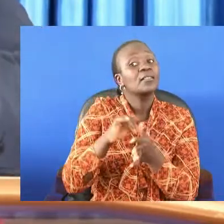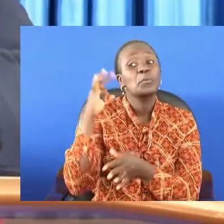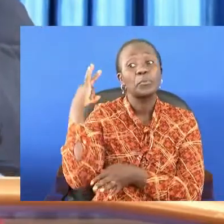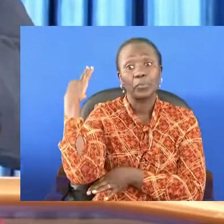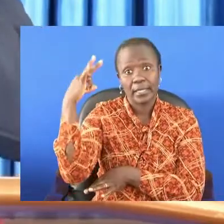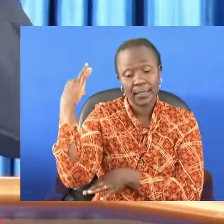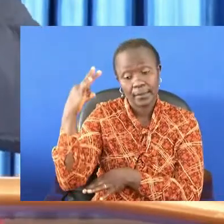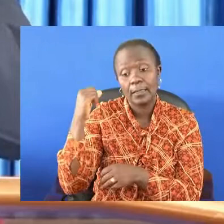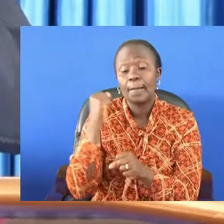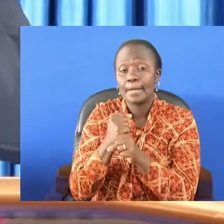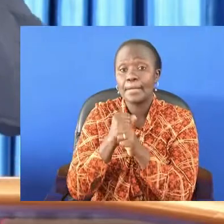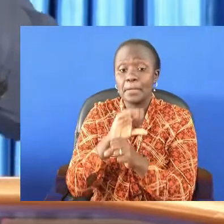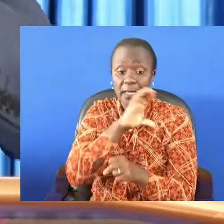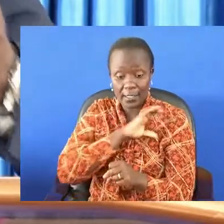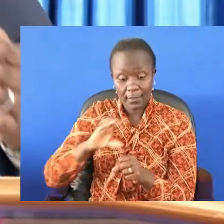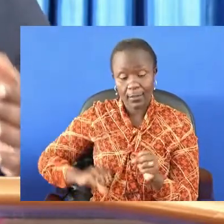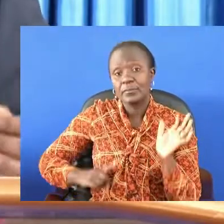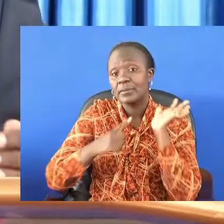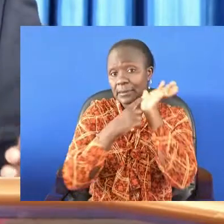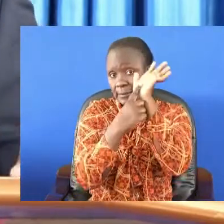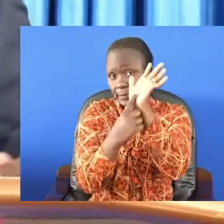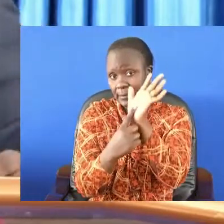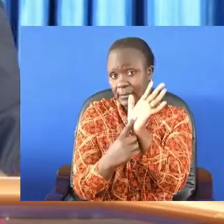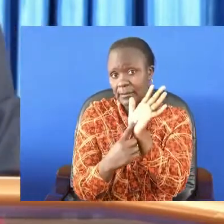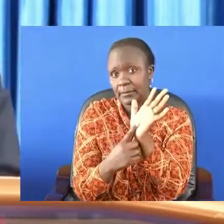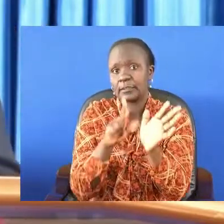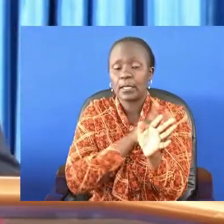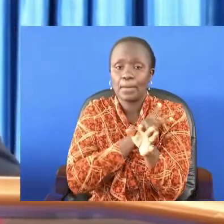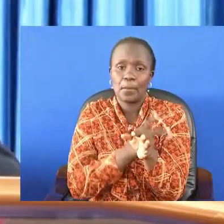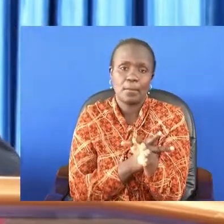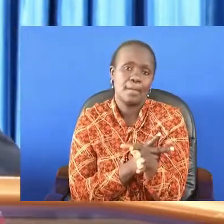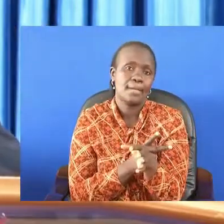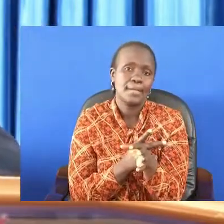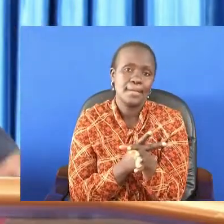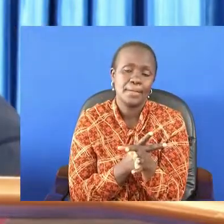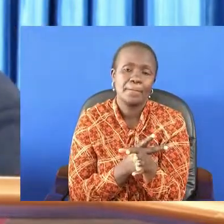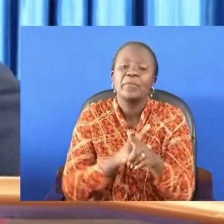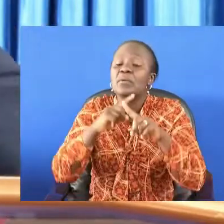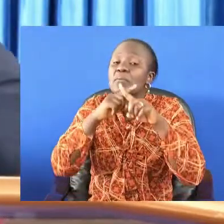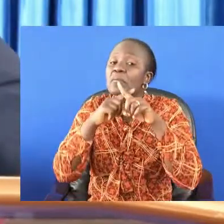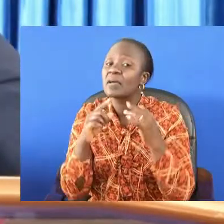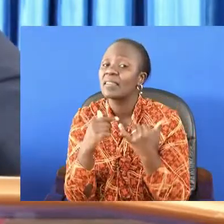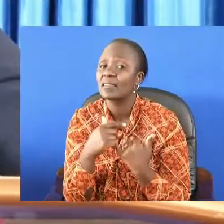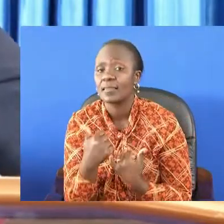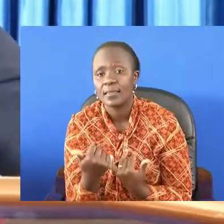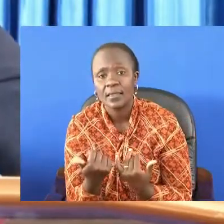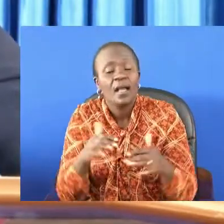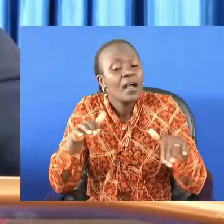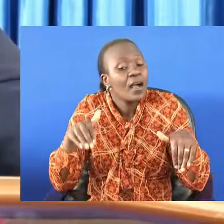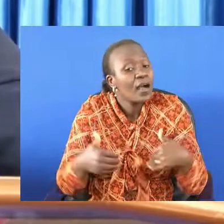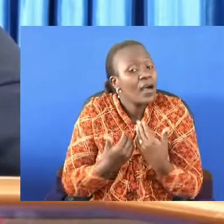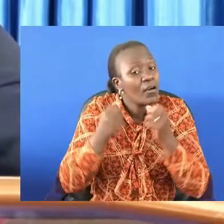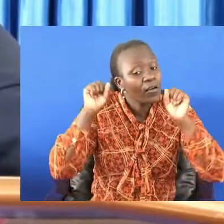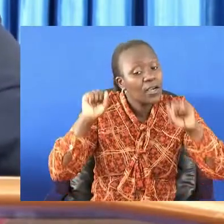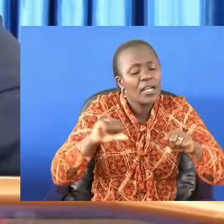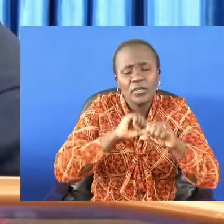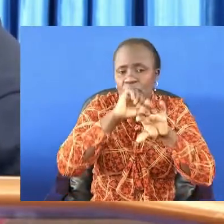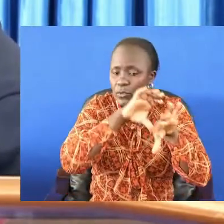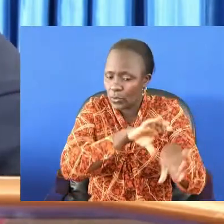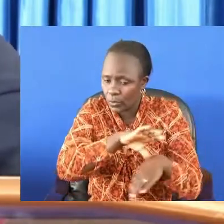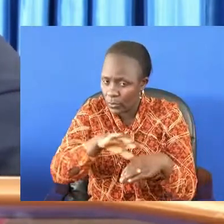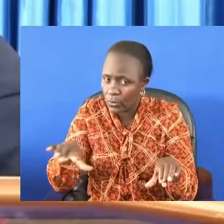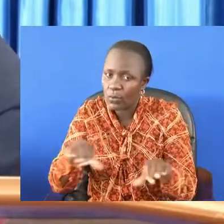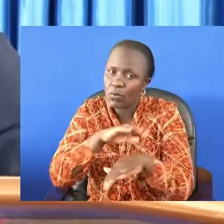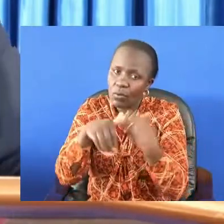preaching will make Christ demonstrate his powers. But then, how can you do all